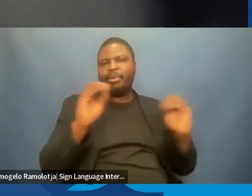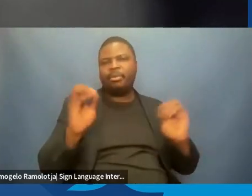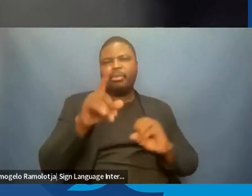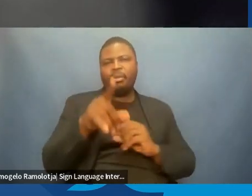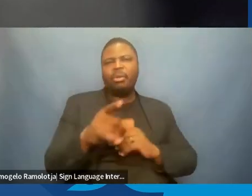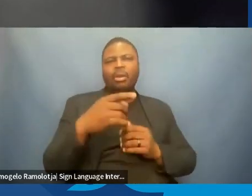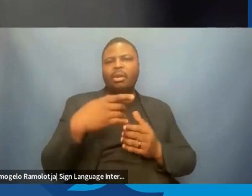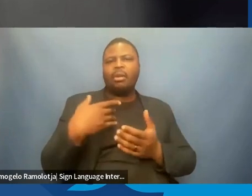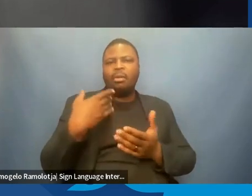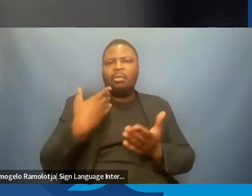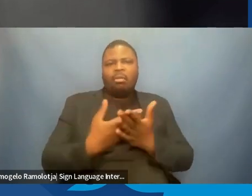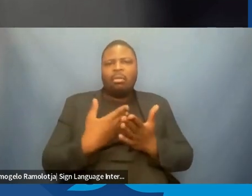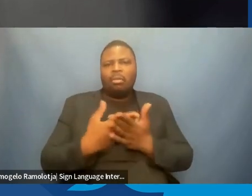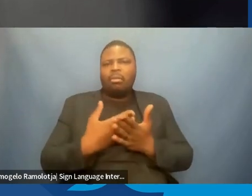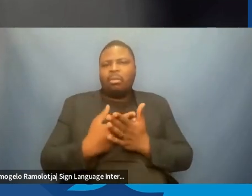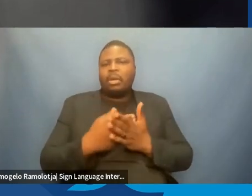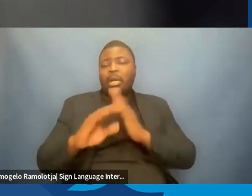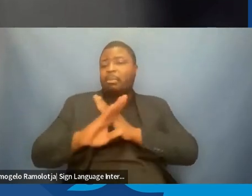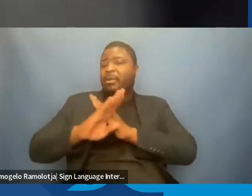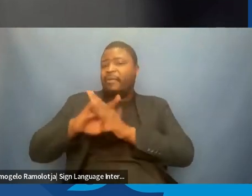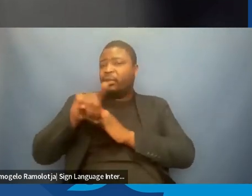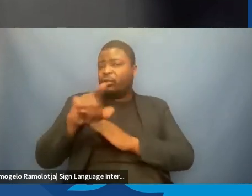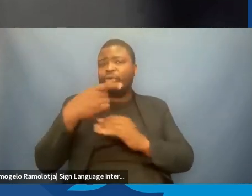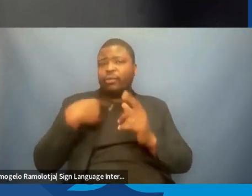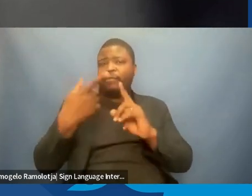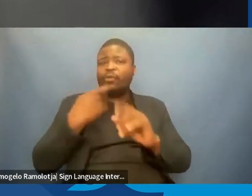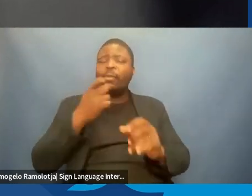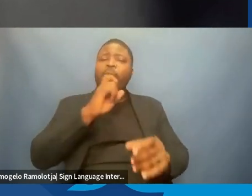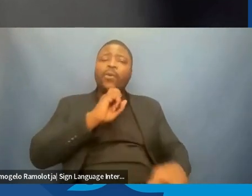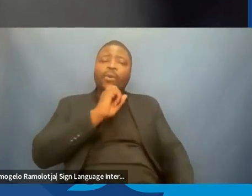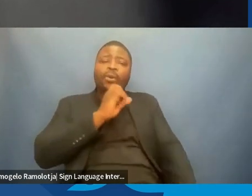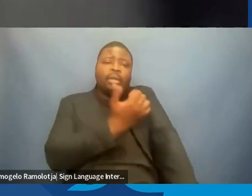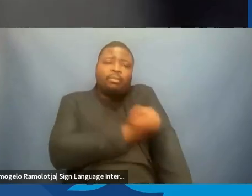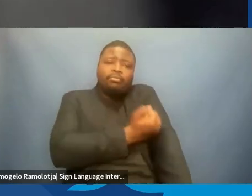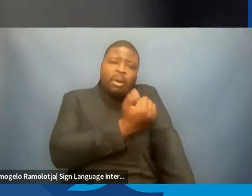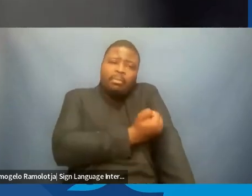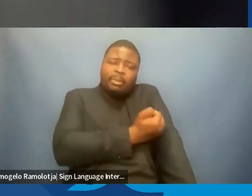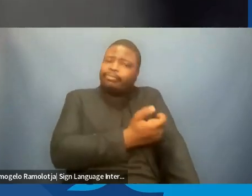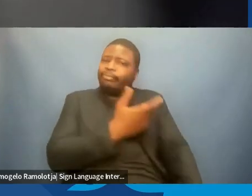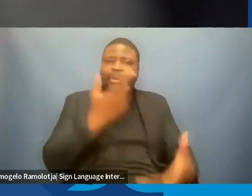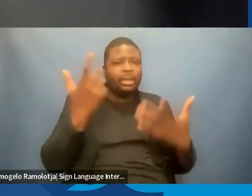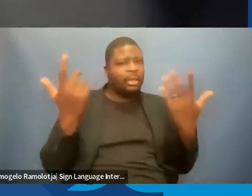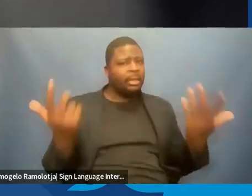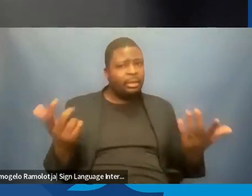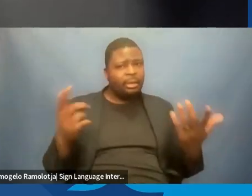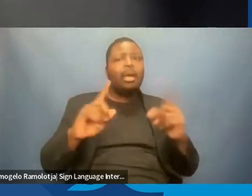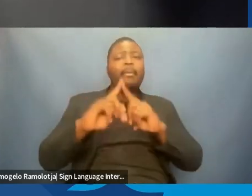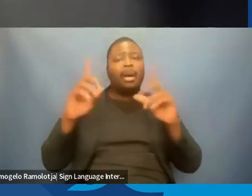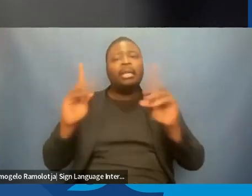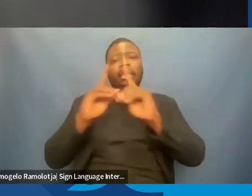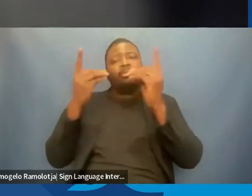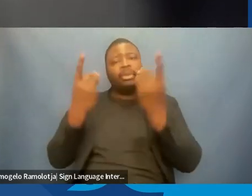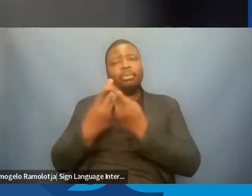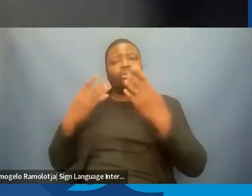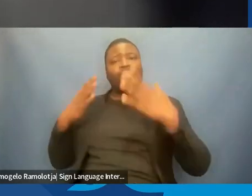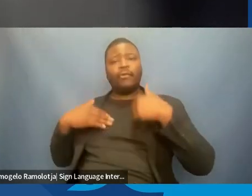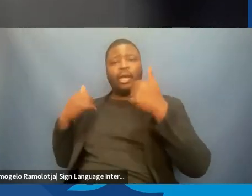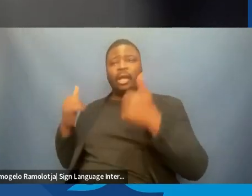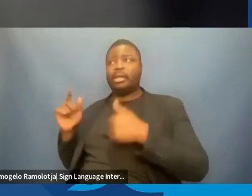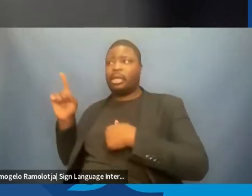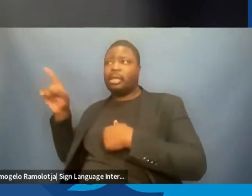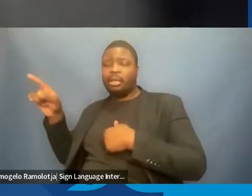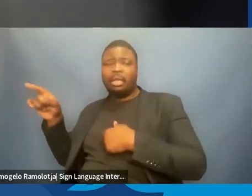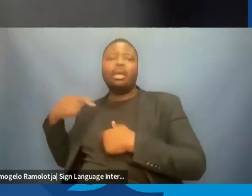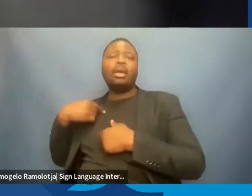needle and syringes, except if it's a cost factor coming from Department of Health in terms of the commodities that are provided